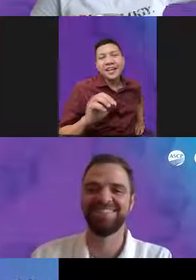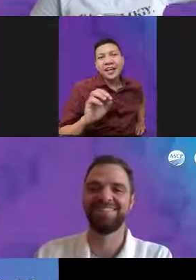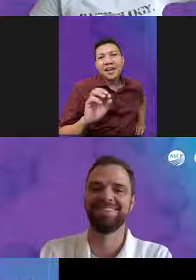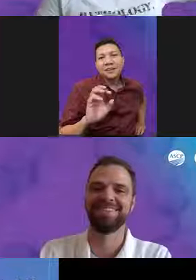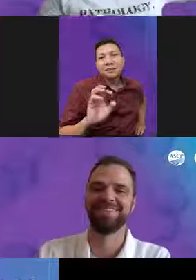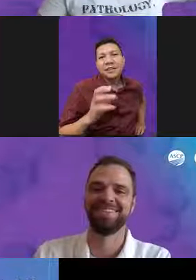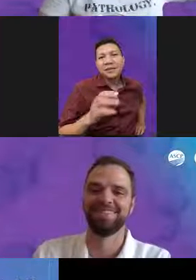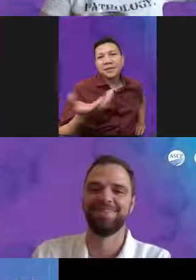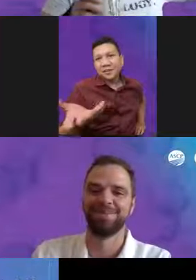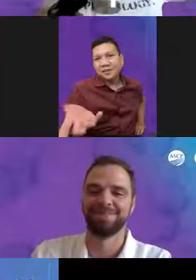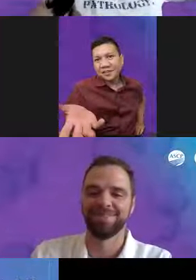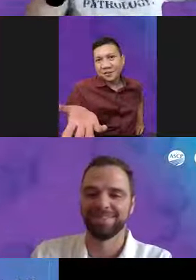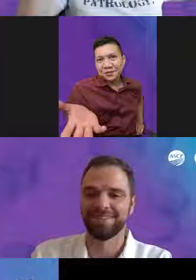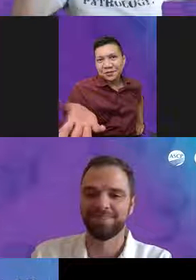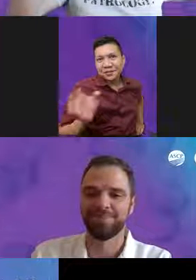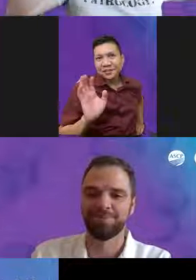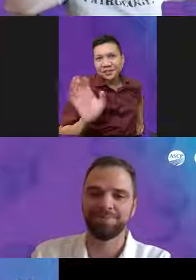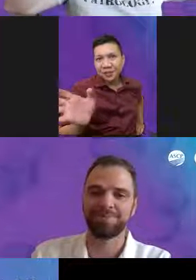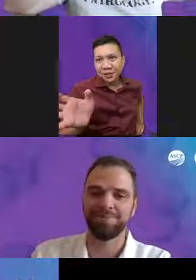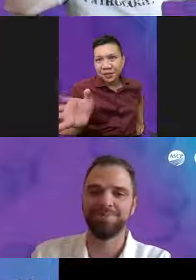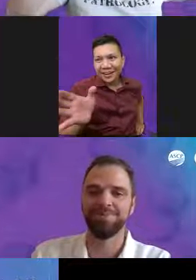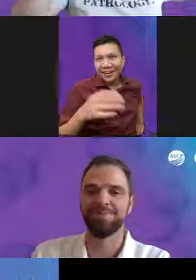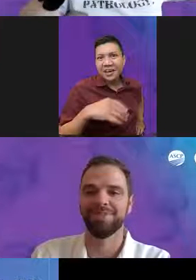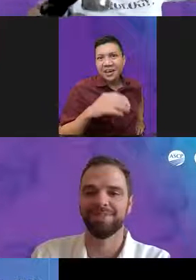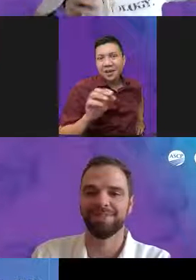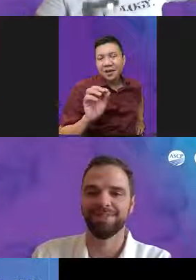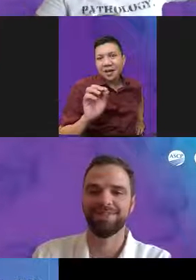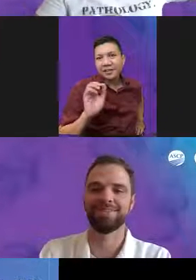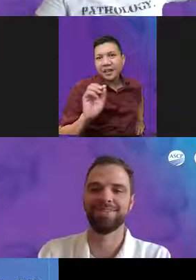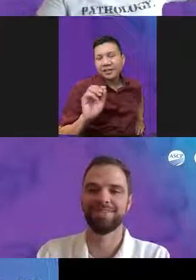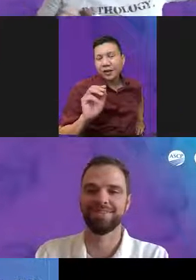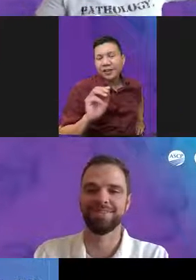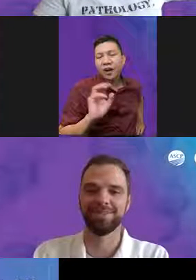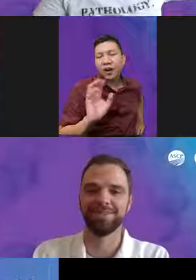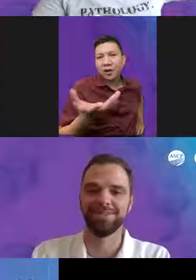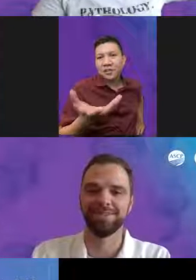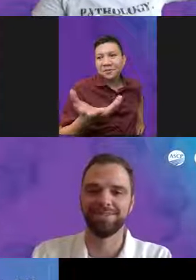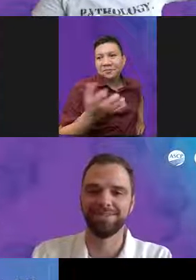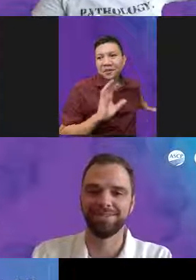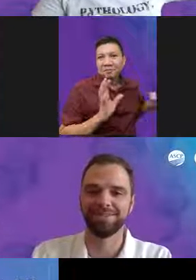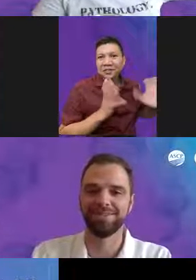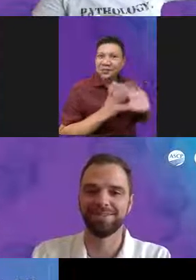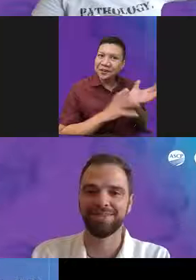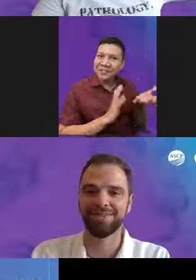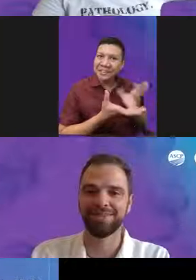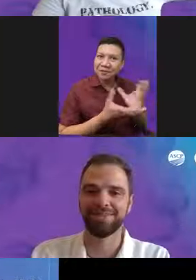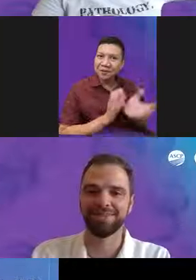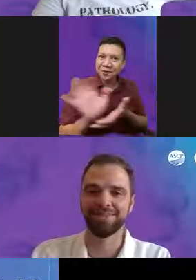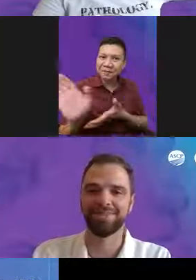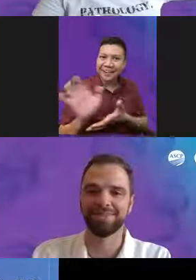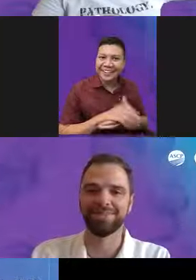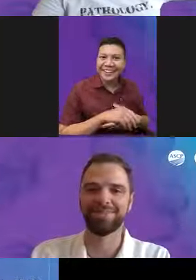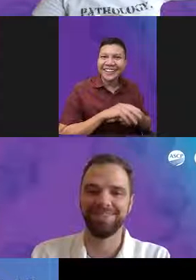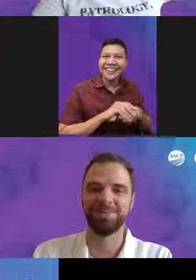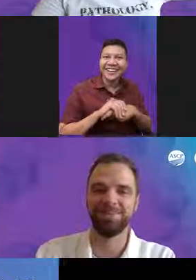say, the spleen, in addition to this, there's a security, I call it the car wash. Like, make sure you're clean before